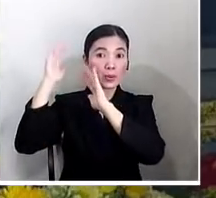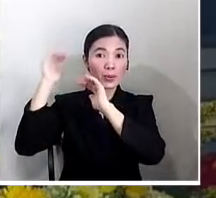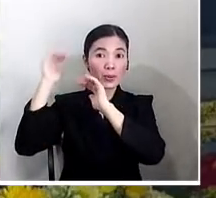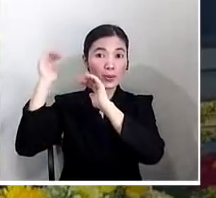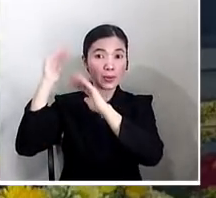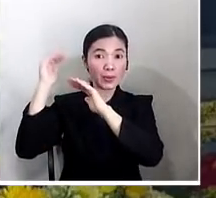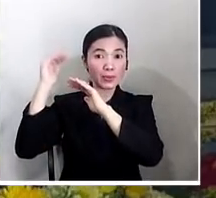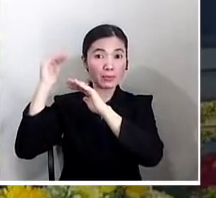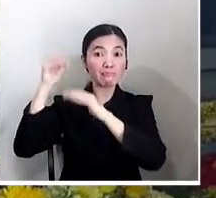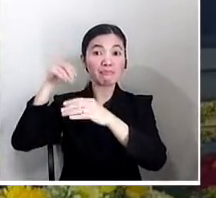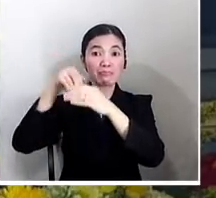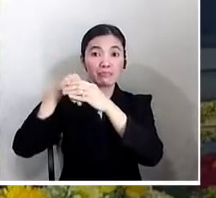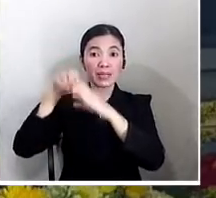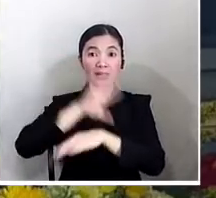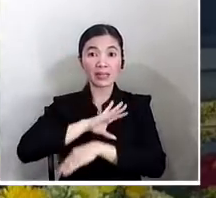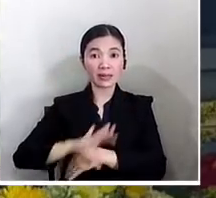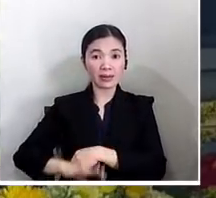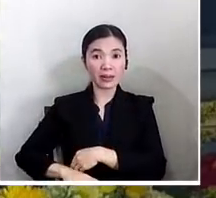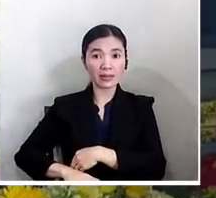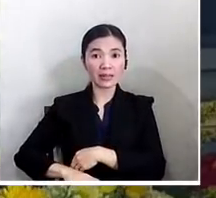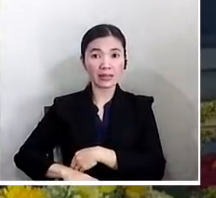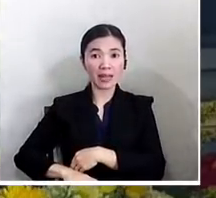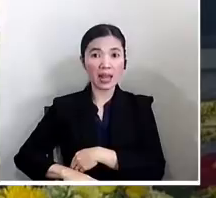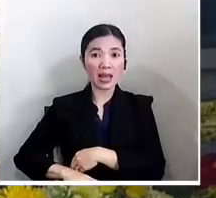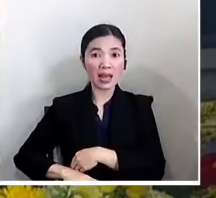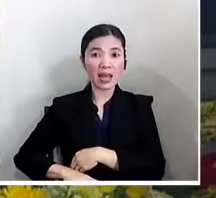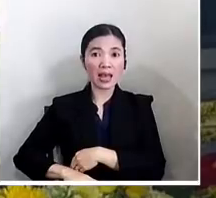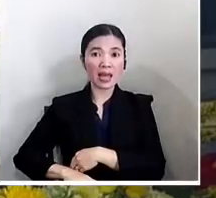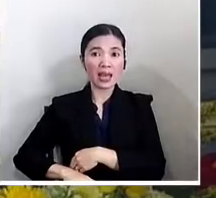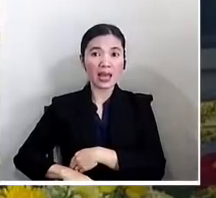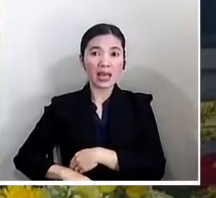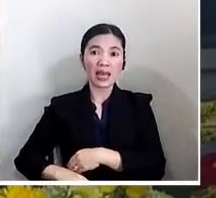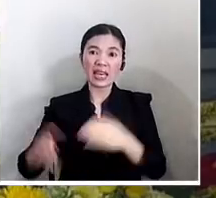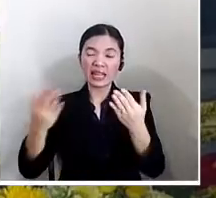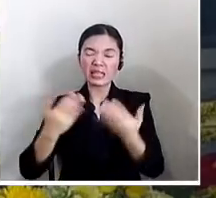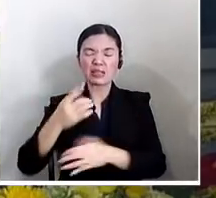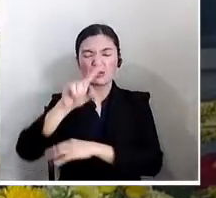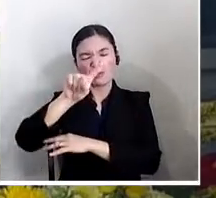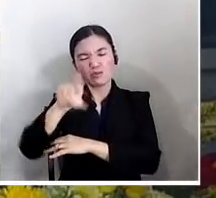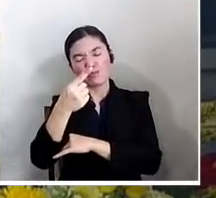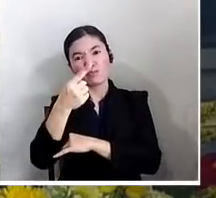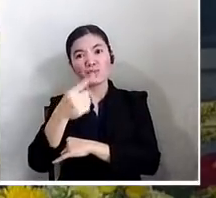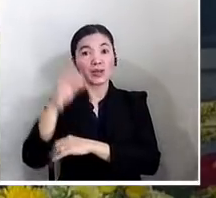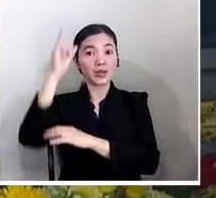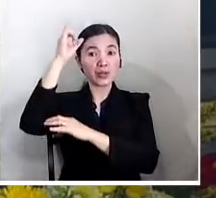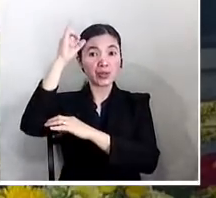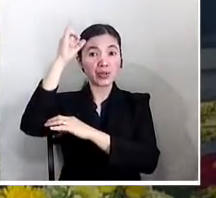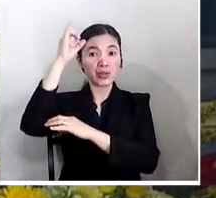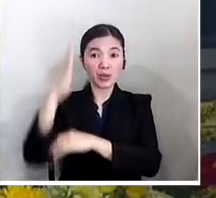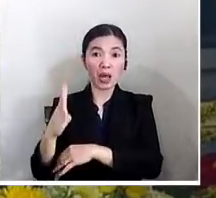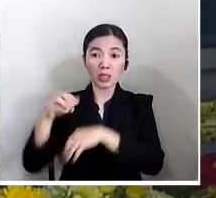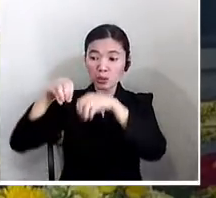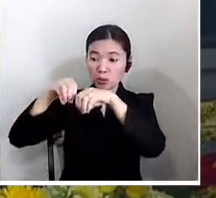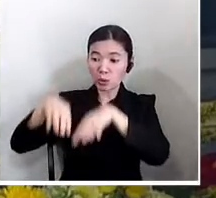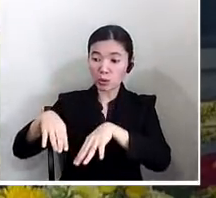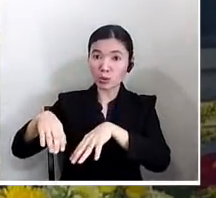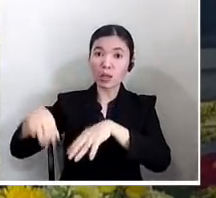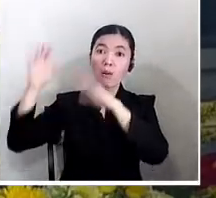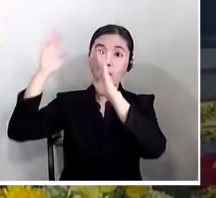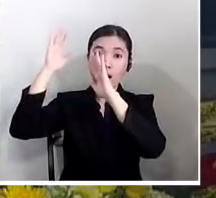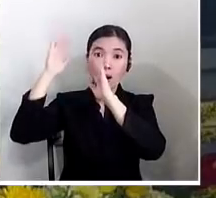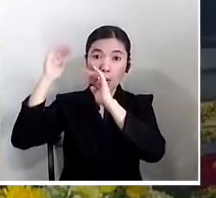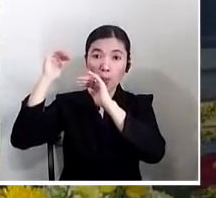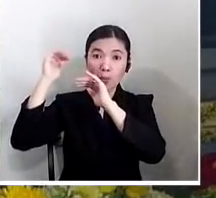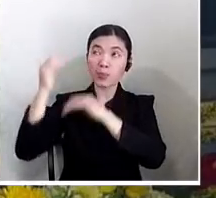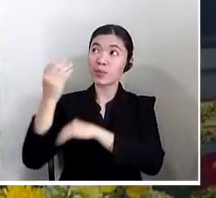Christ. It is an insult to God to lose our hope in Him,